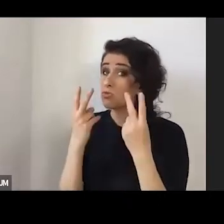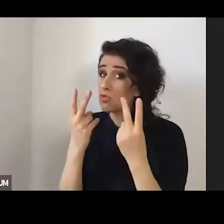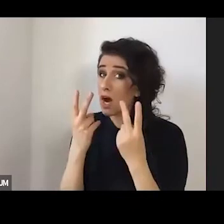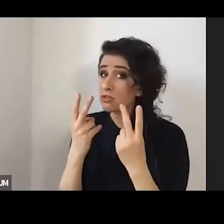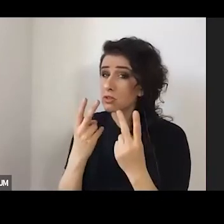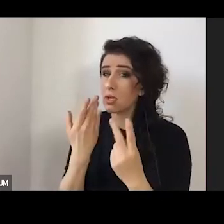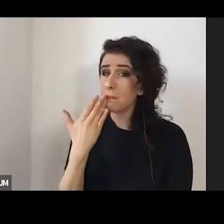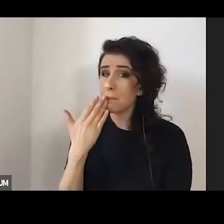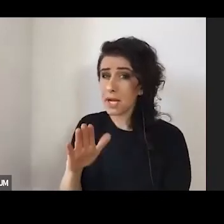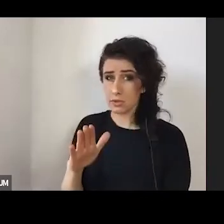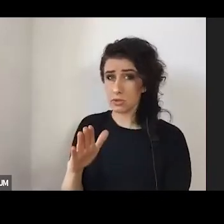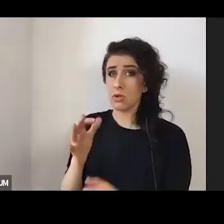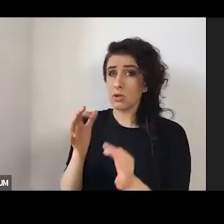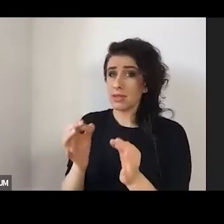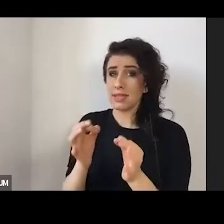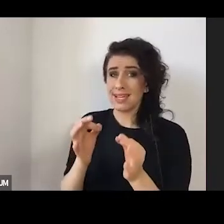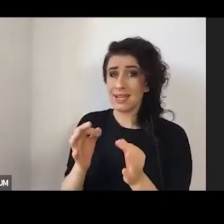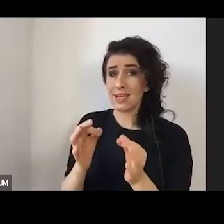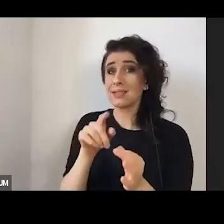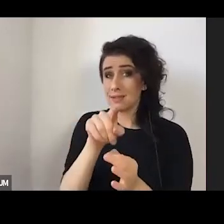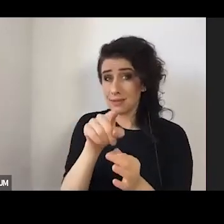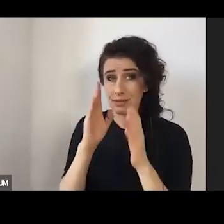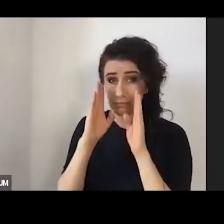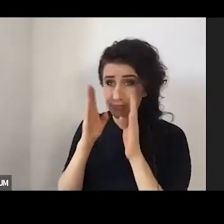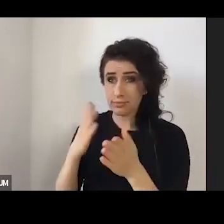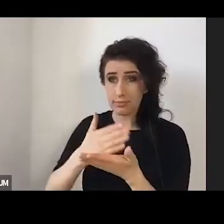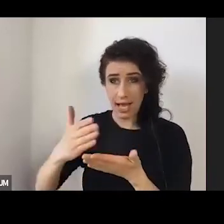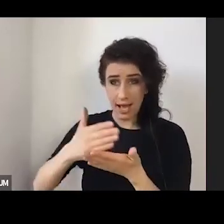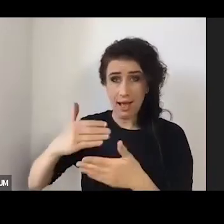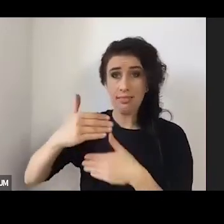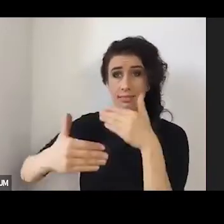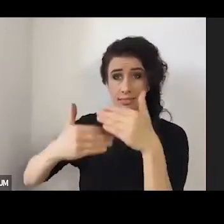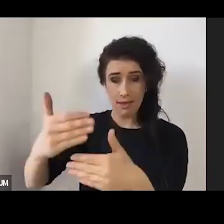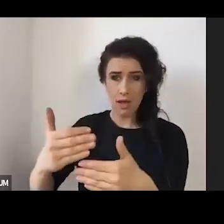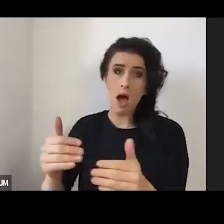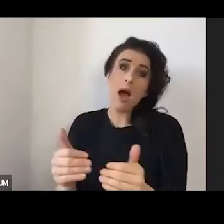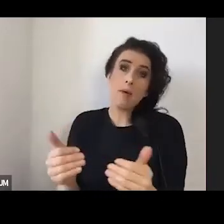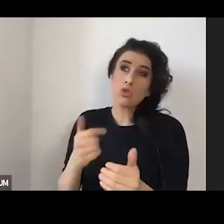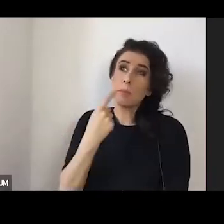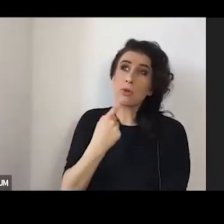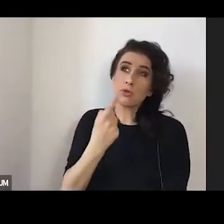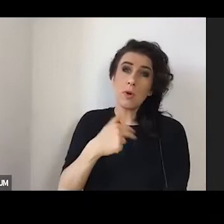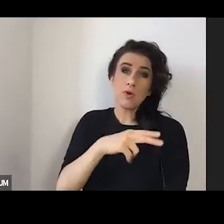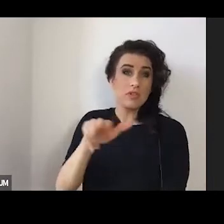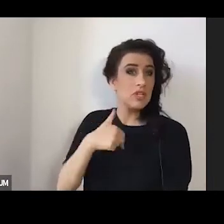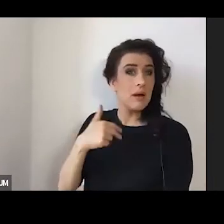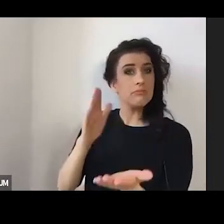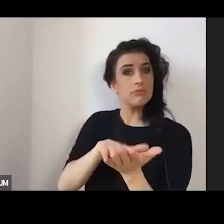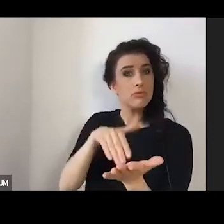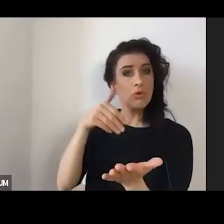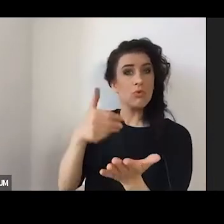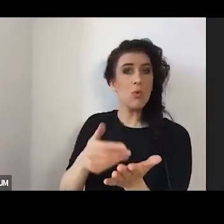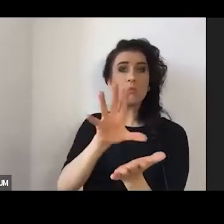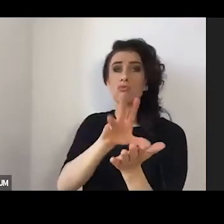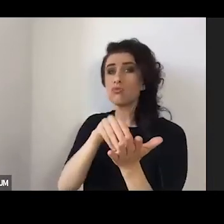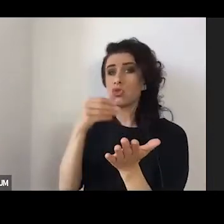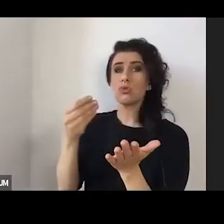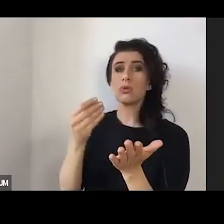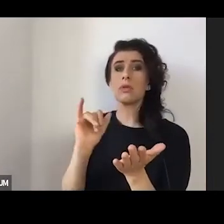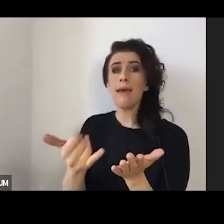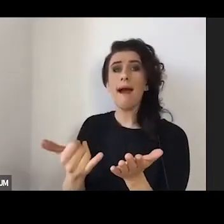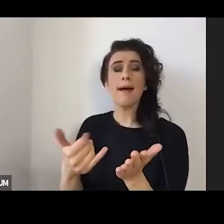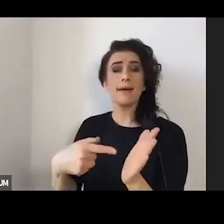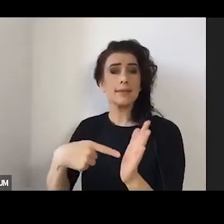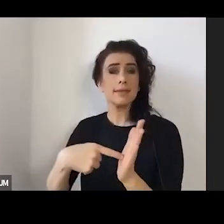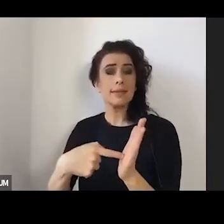your examples, ideas to start raising awareness at the moment when you don't have a lot of funds and